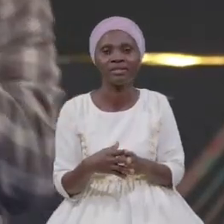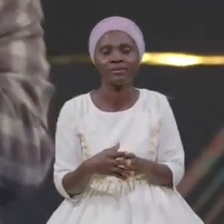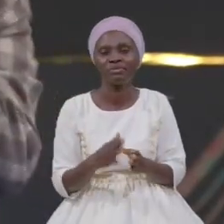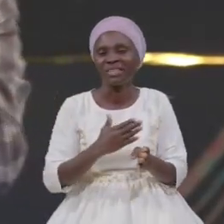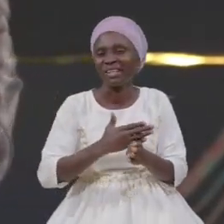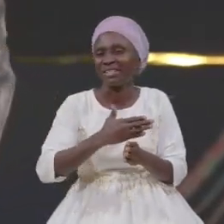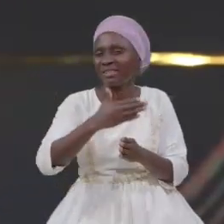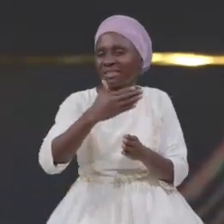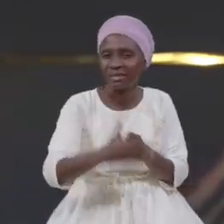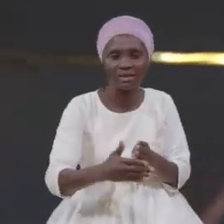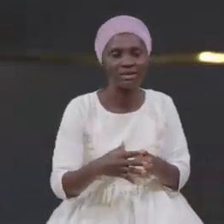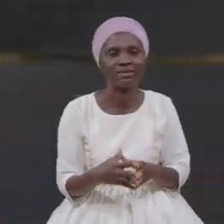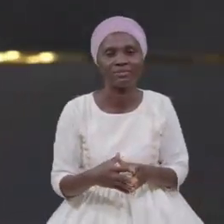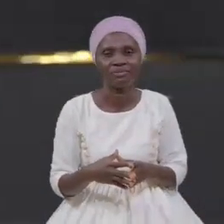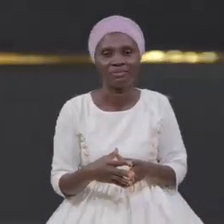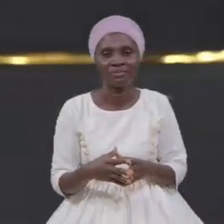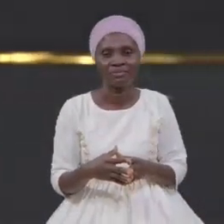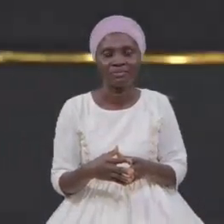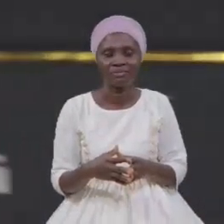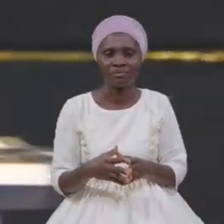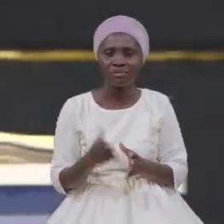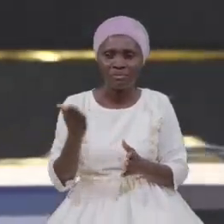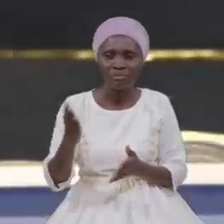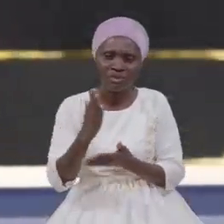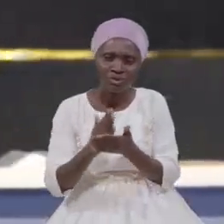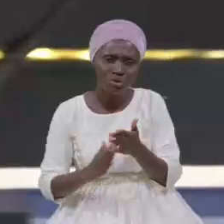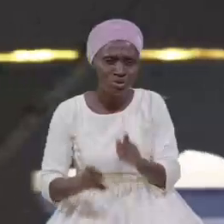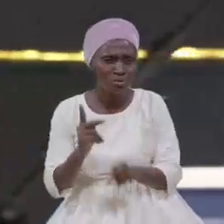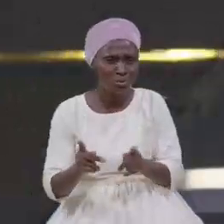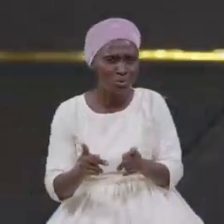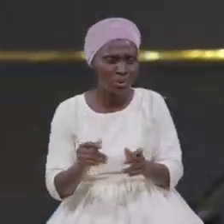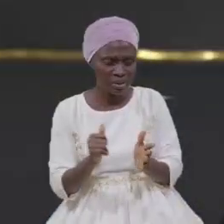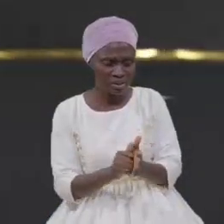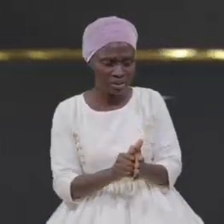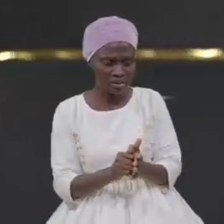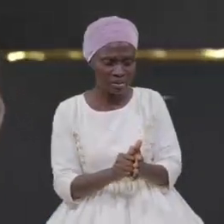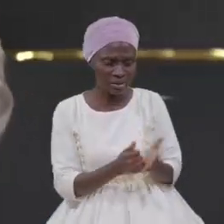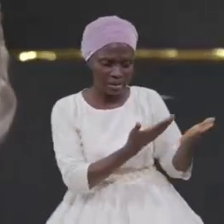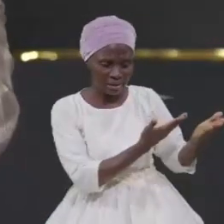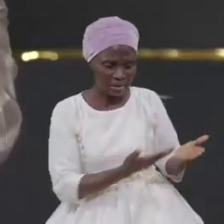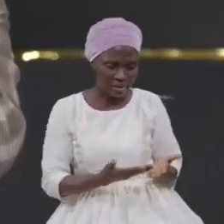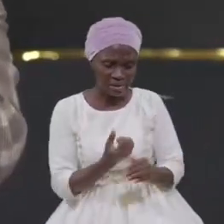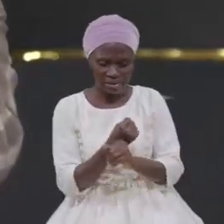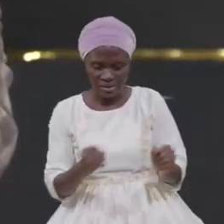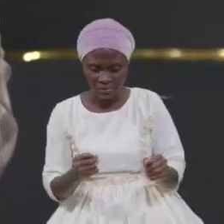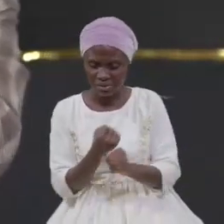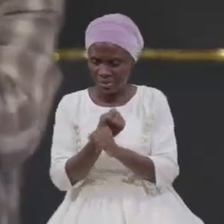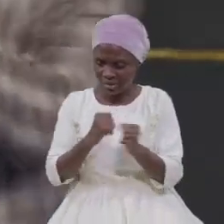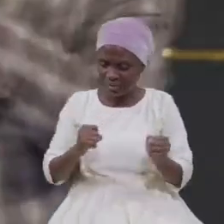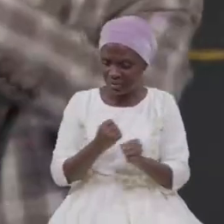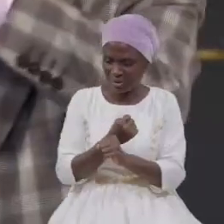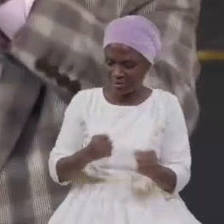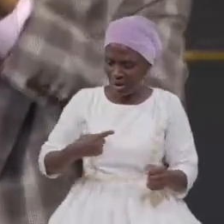entirely. There are people that carry salvation, salvation, salvation. How many years now? I'm